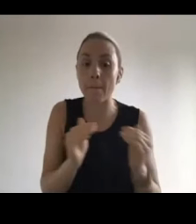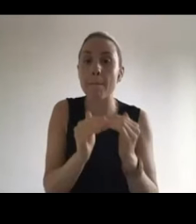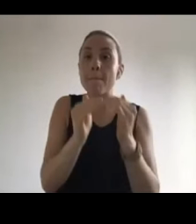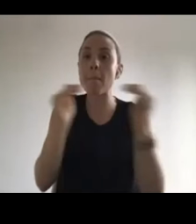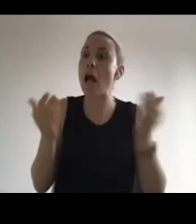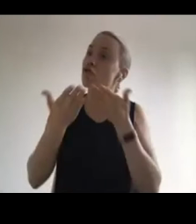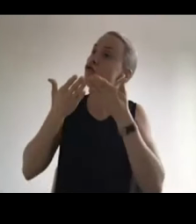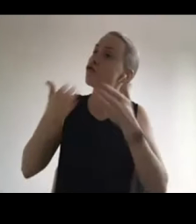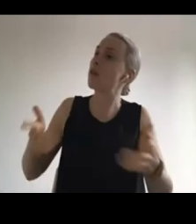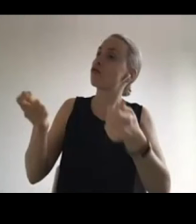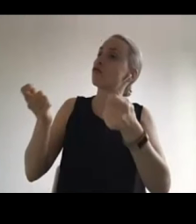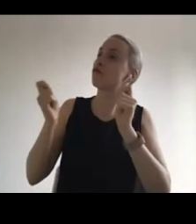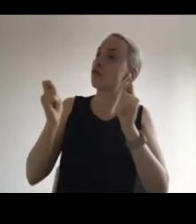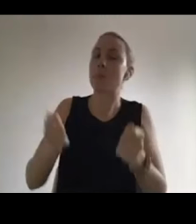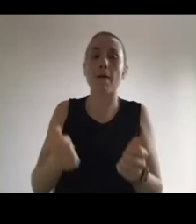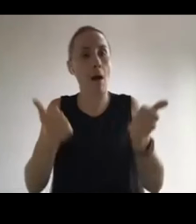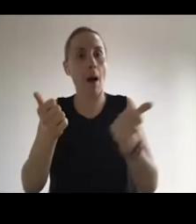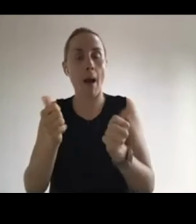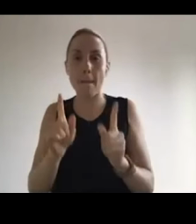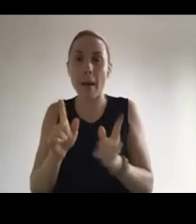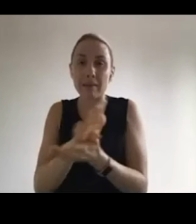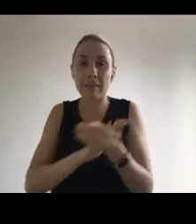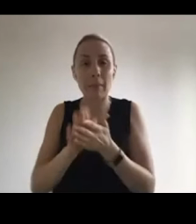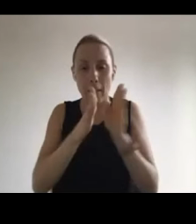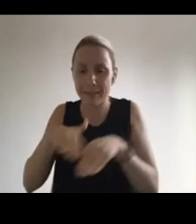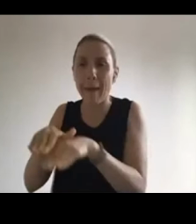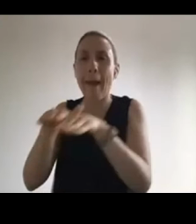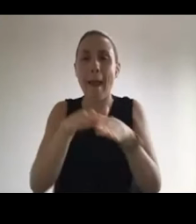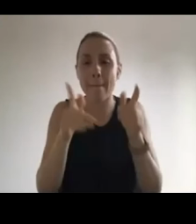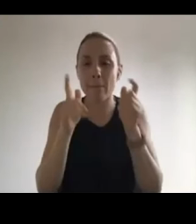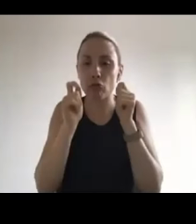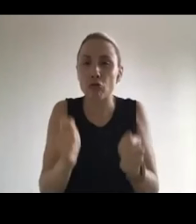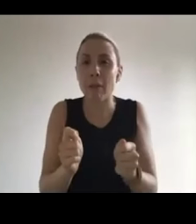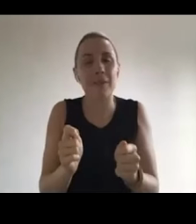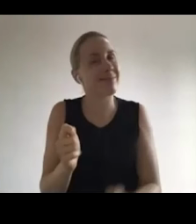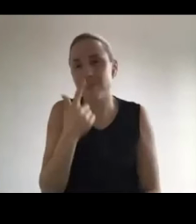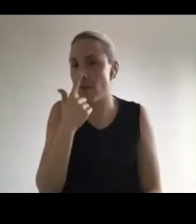be no one size that will fit all.